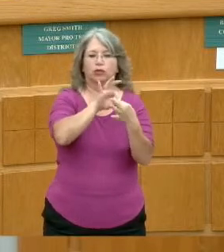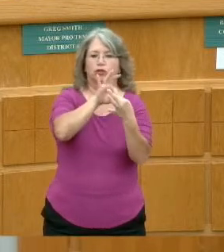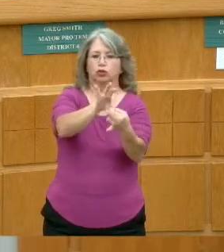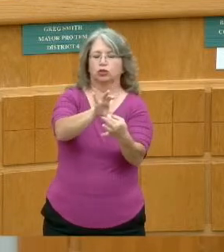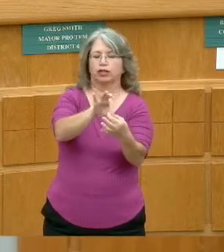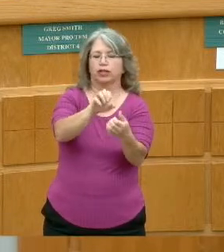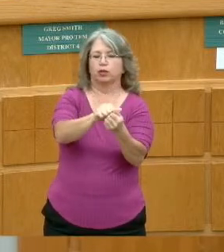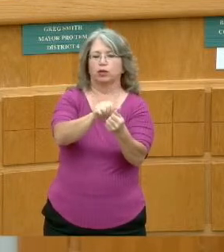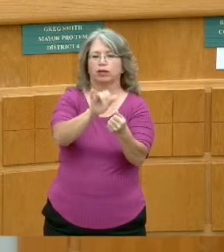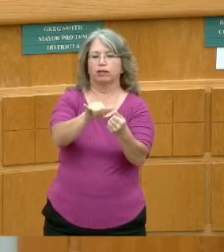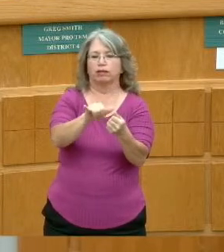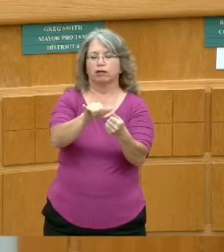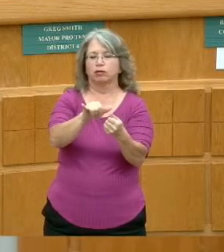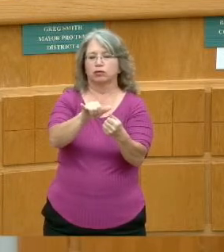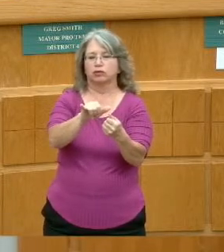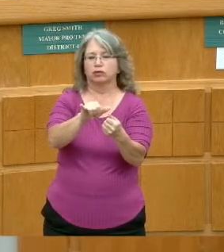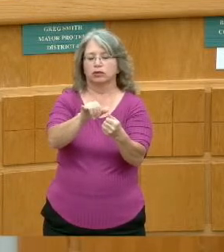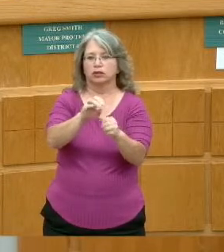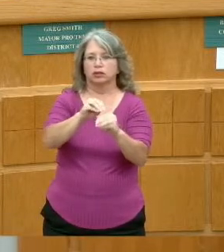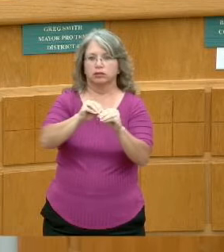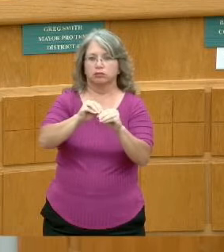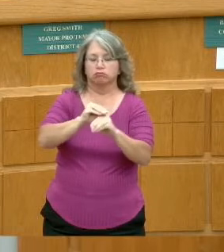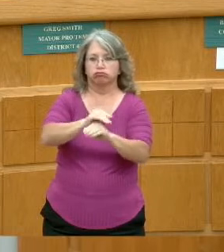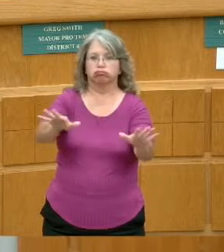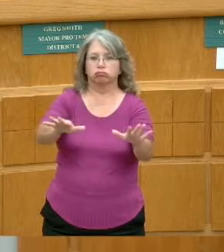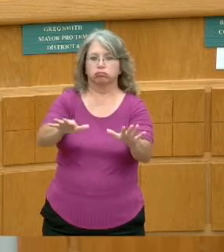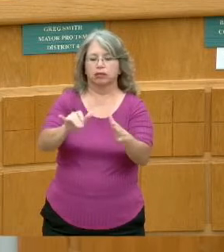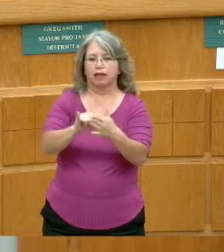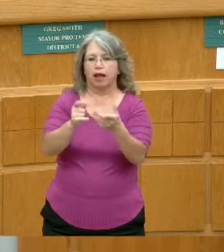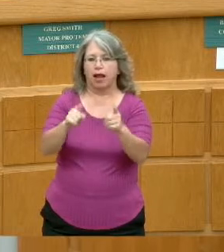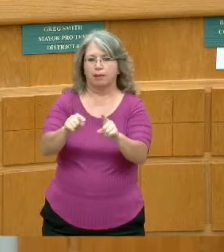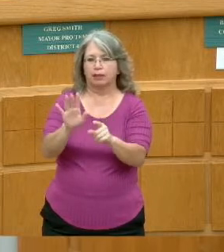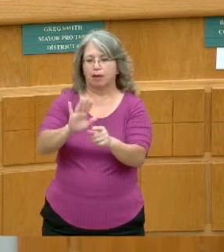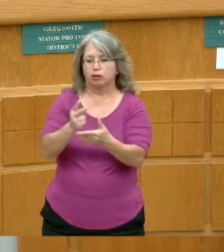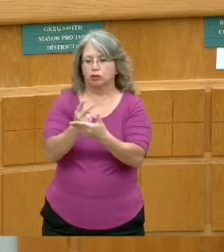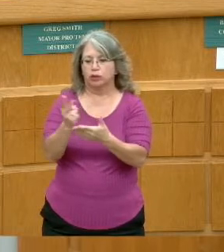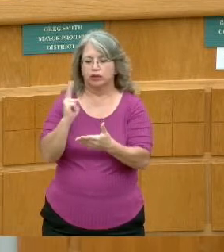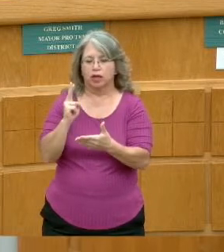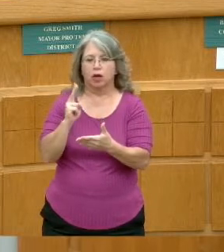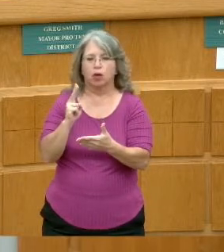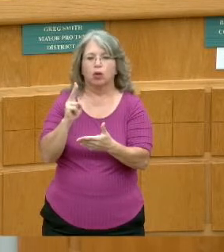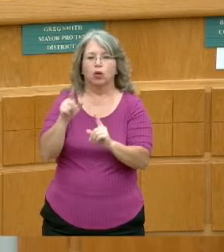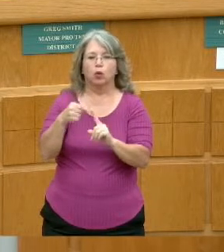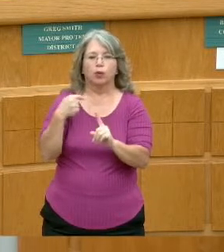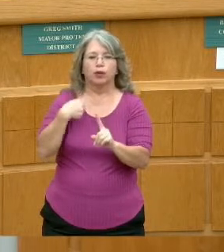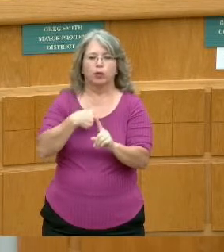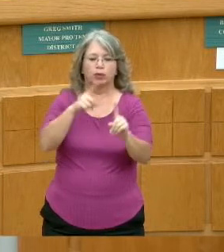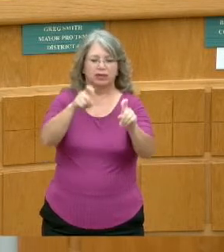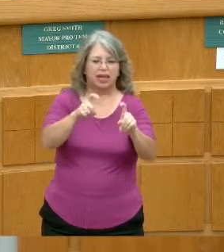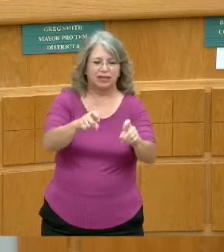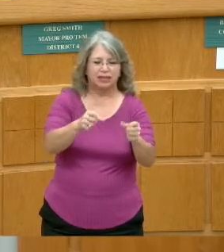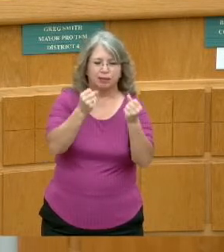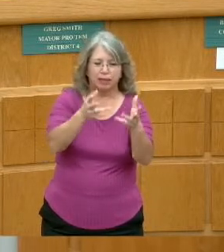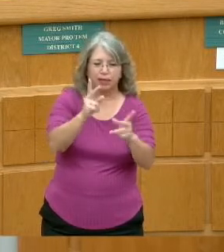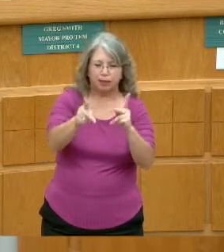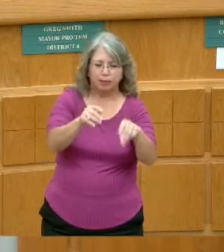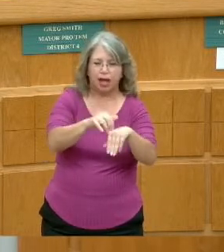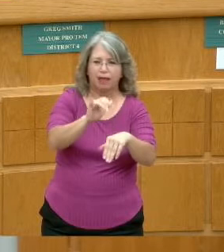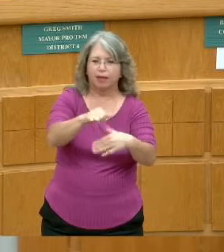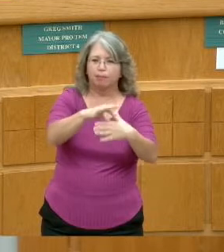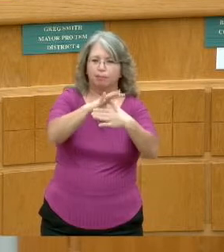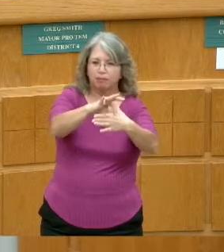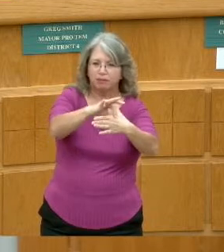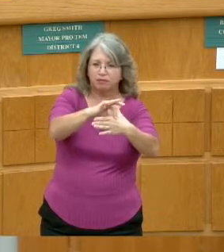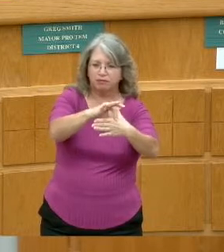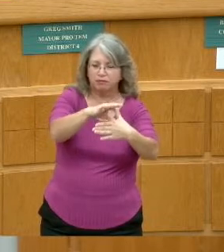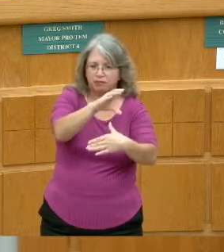ago when we were censusing many employees at the STX plant and at the transitional